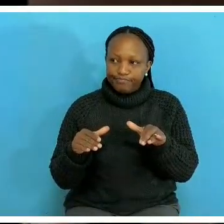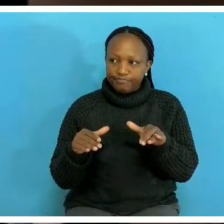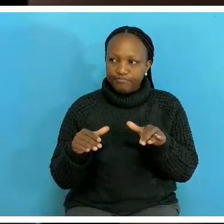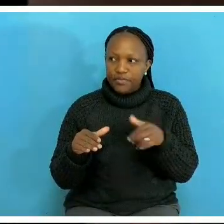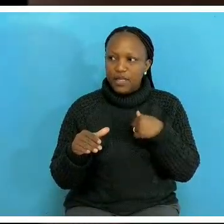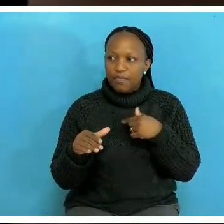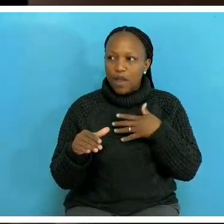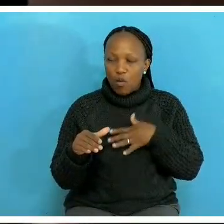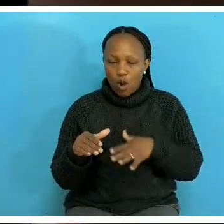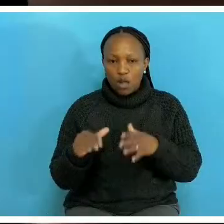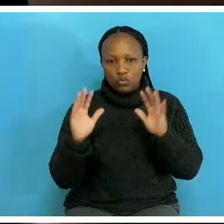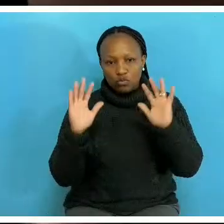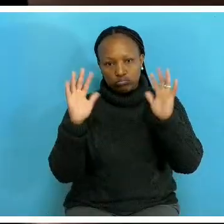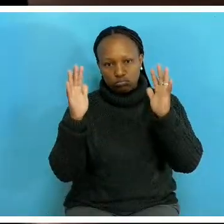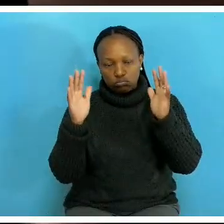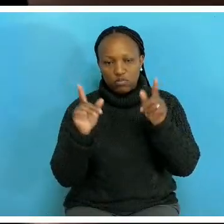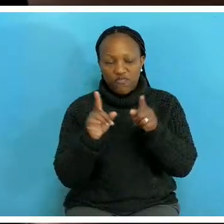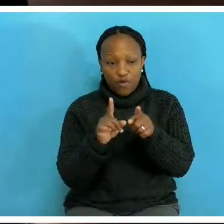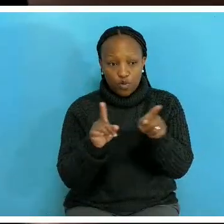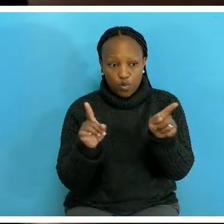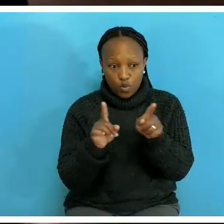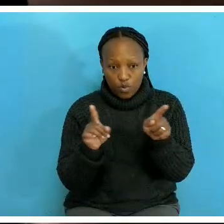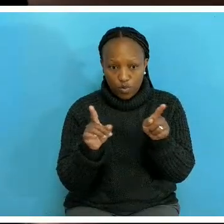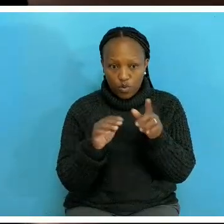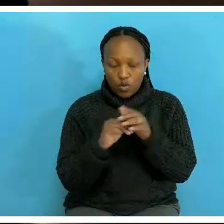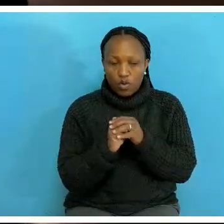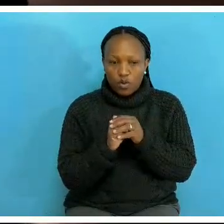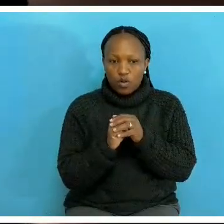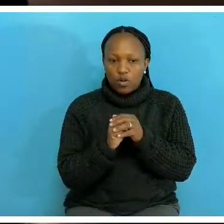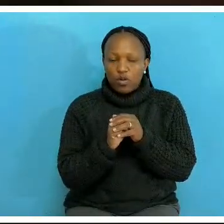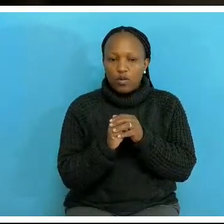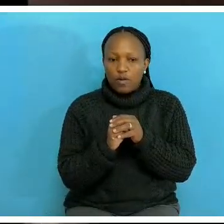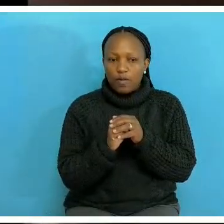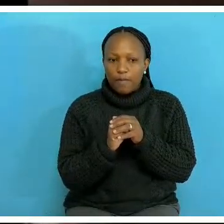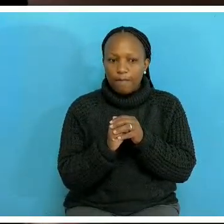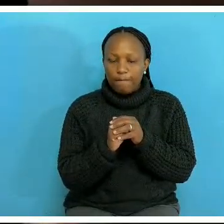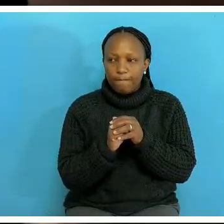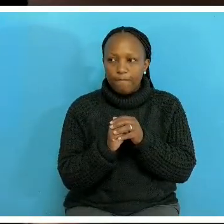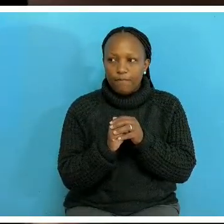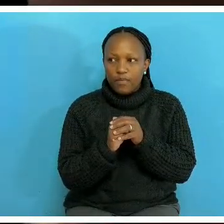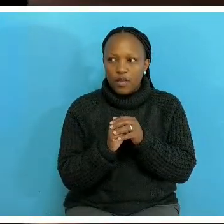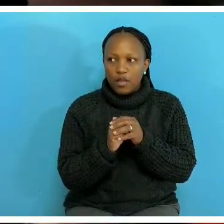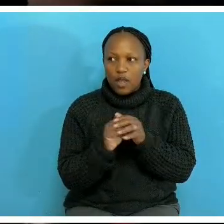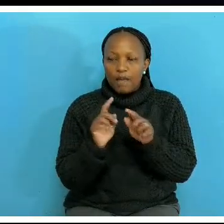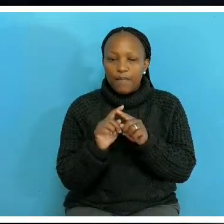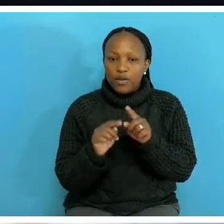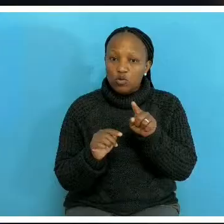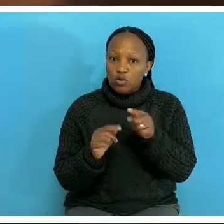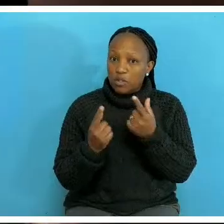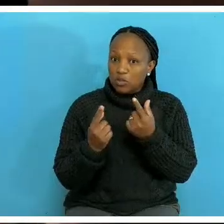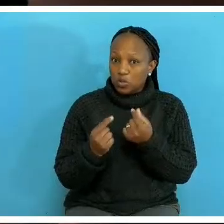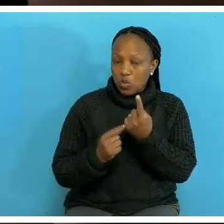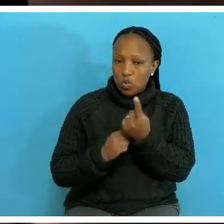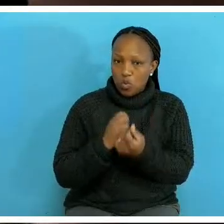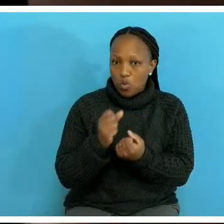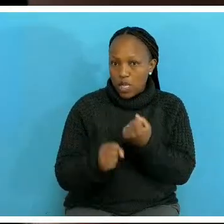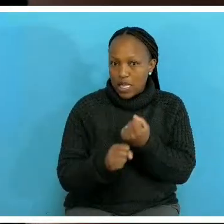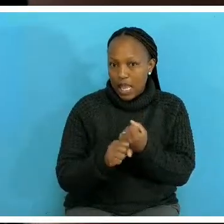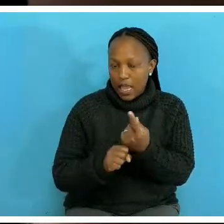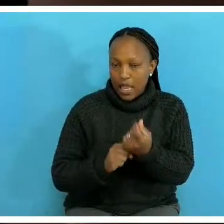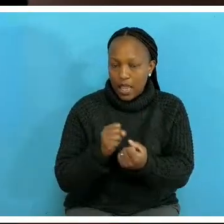I'd like to clap hands for you guys, but I think this is just that you guys have to do this every year. It's on your budget. It has to be